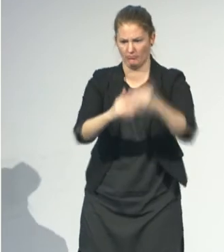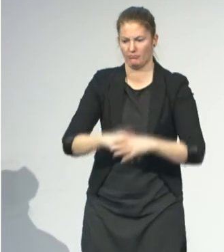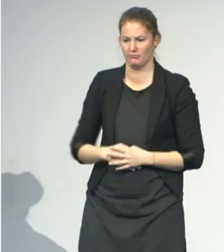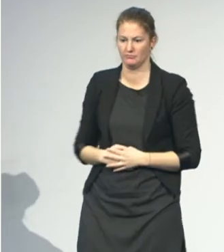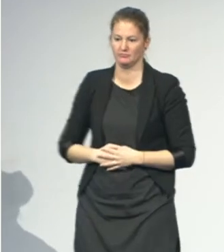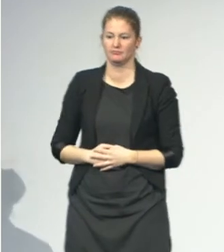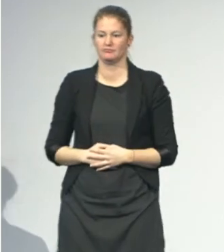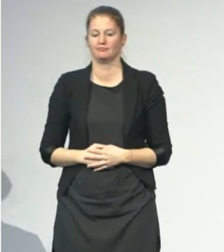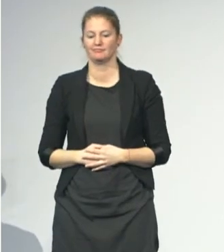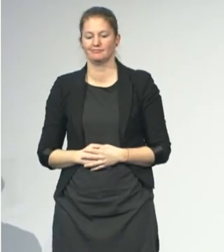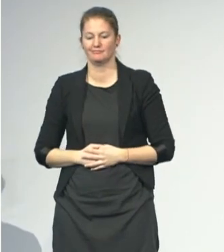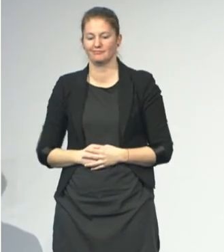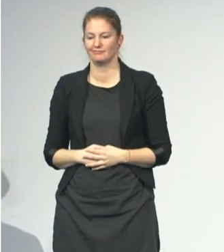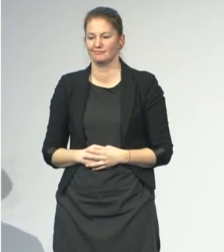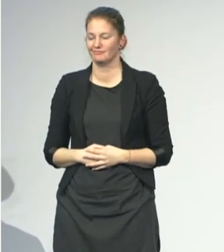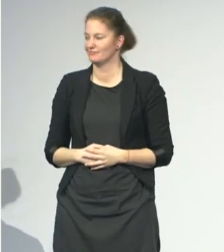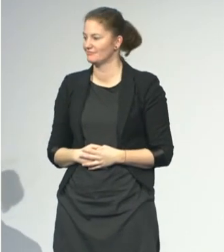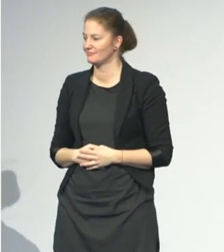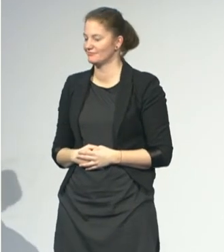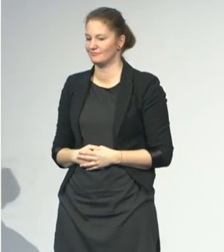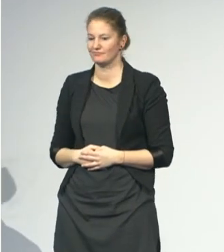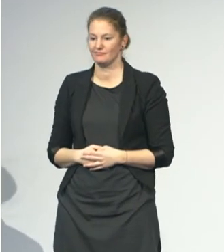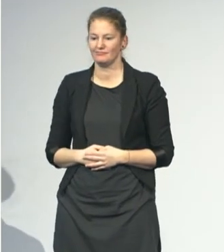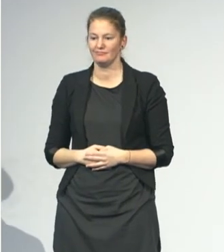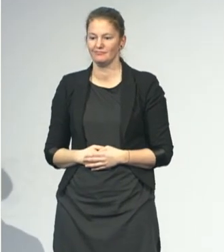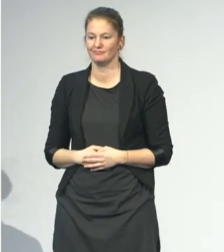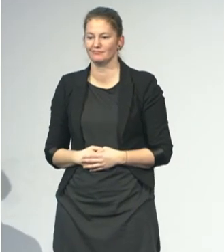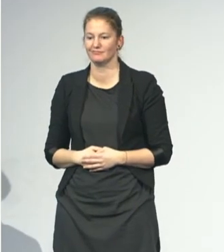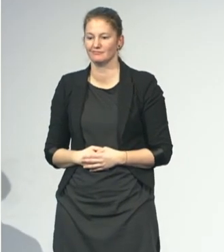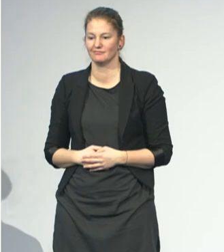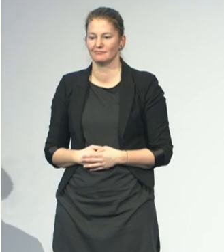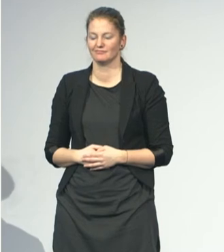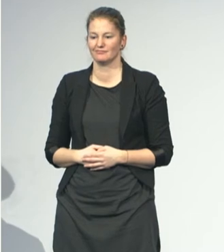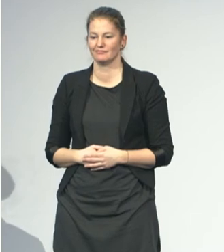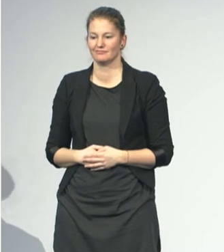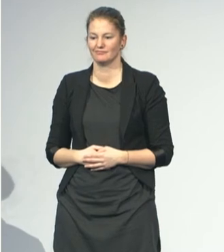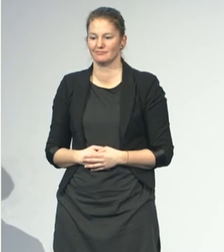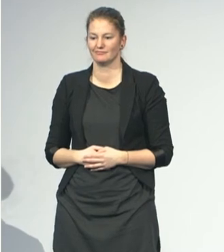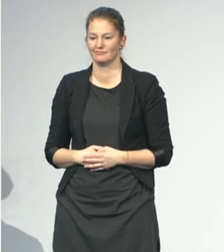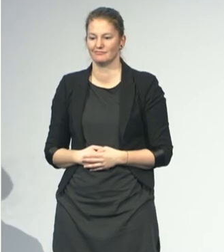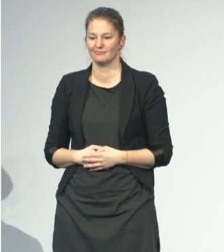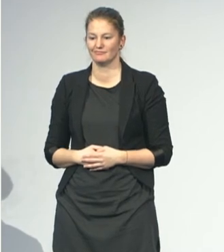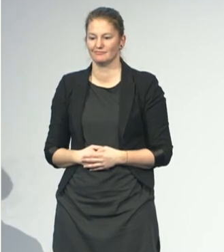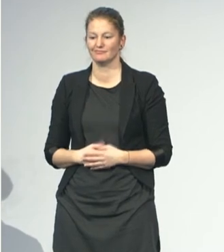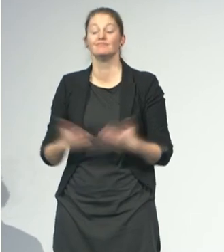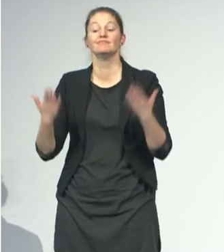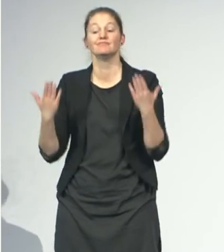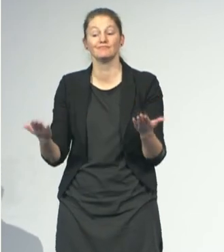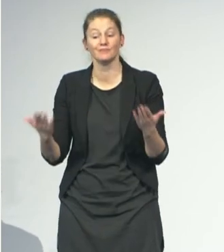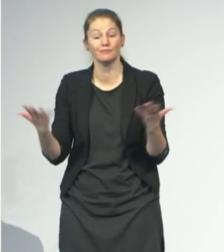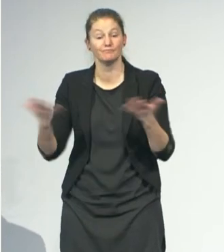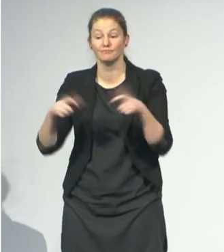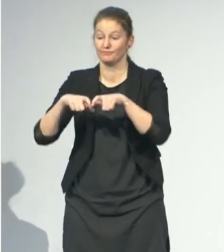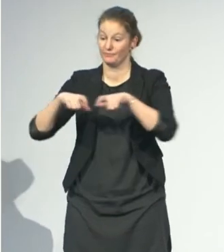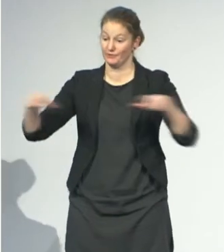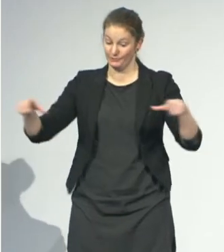So now we have the stage set. We're going to get into the meat of things. And